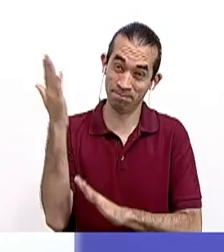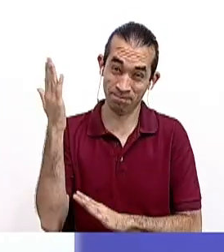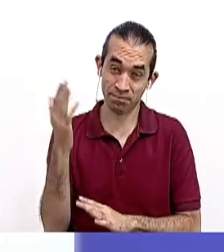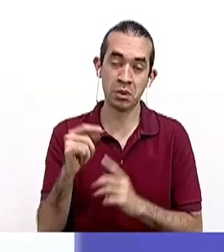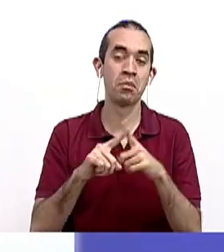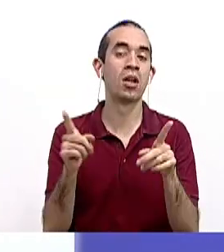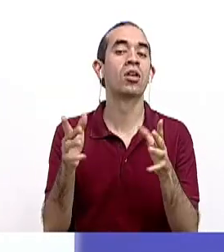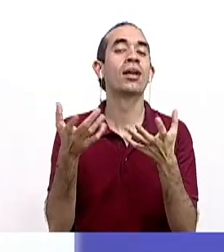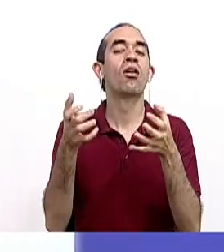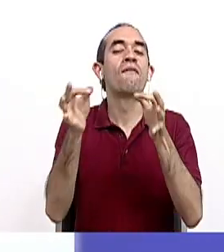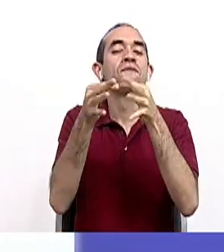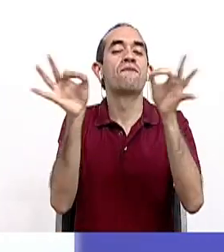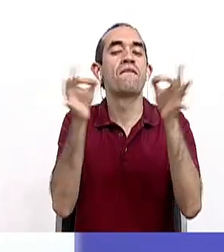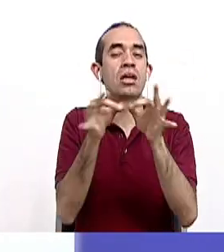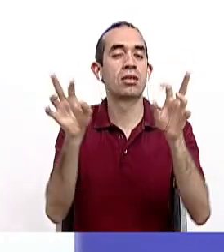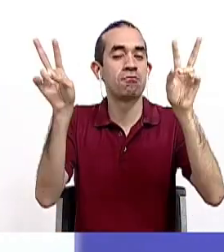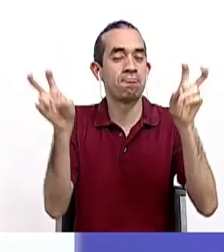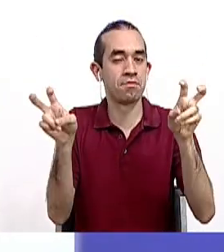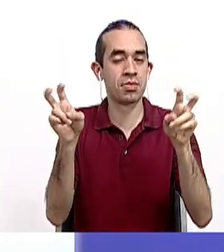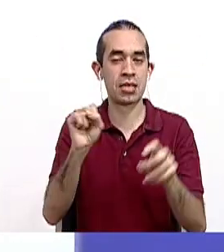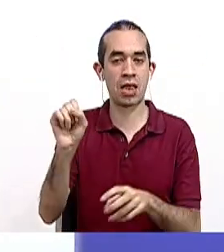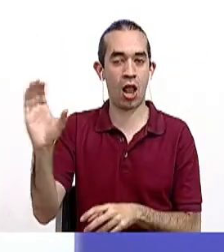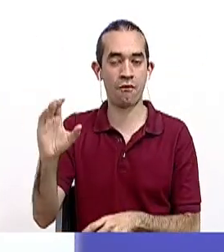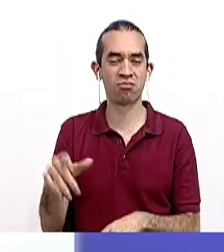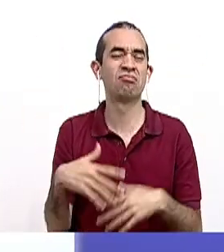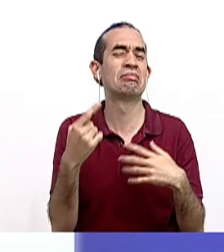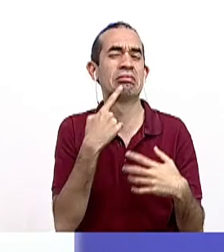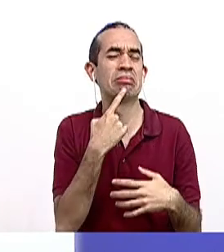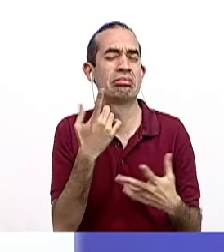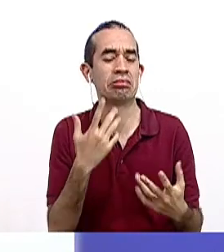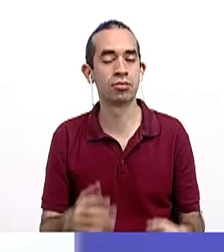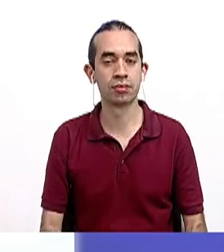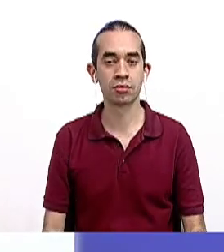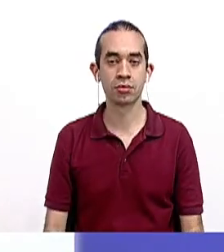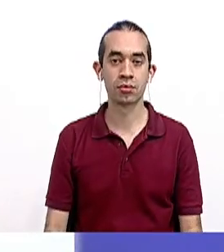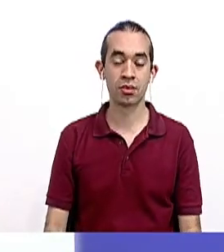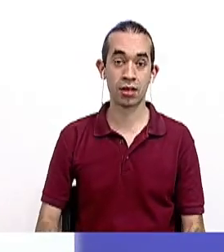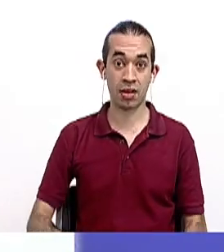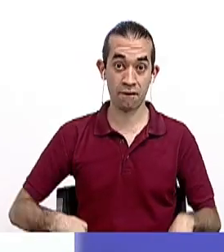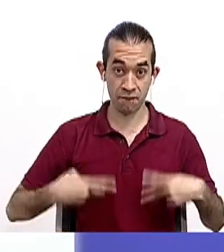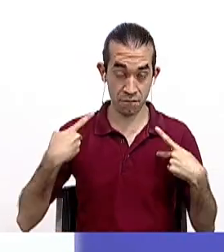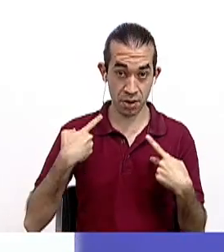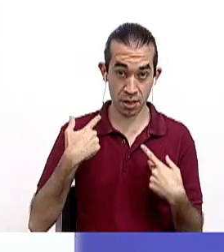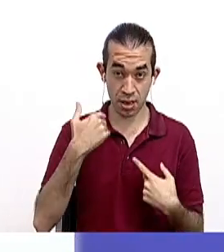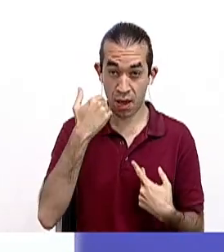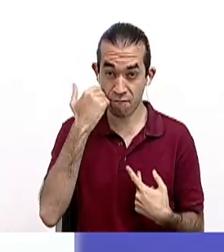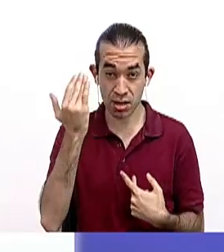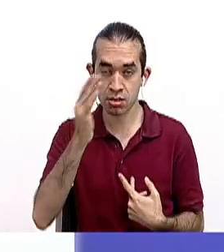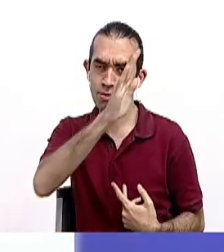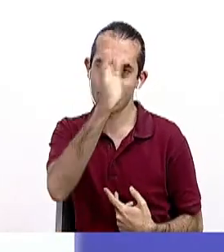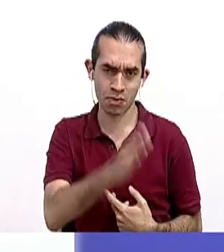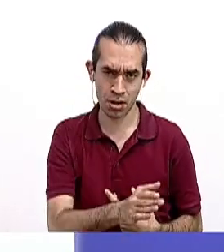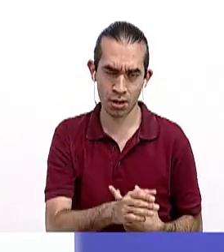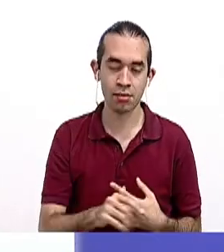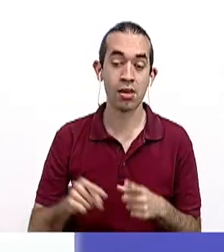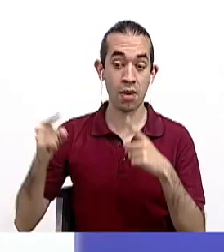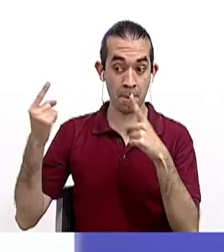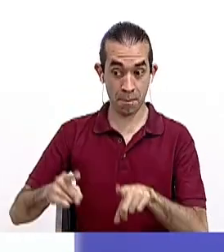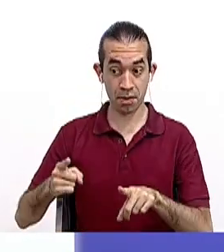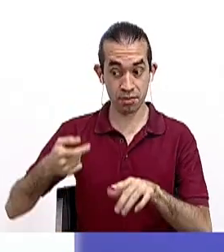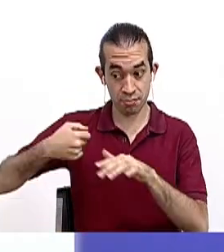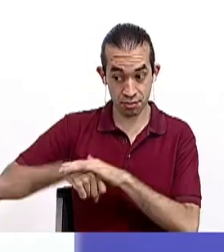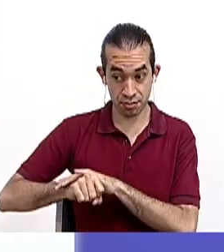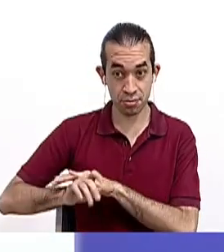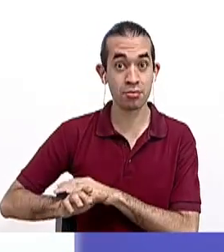Kaufman's quote, and it says, life is never easy, but the circumstances of your